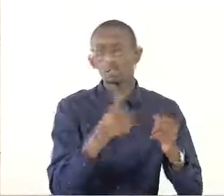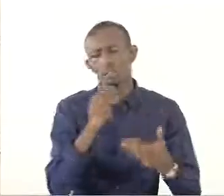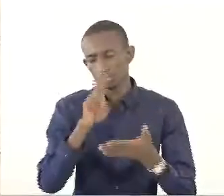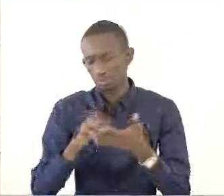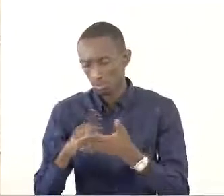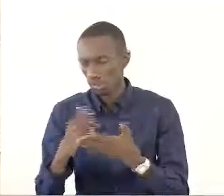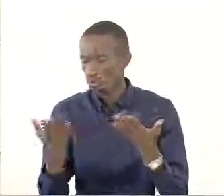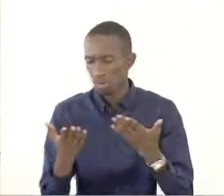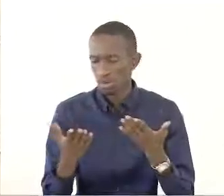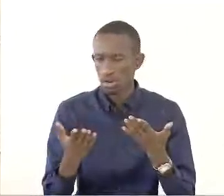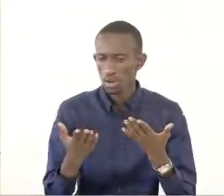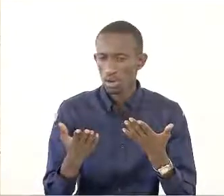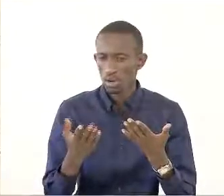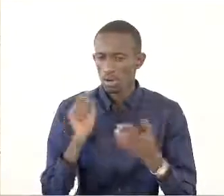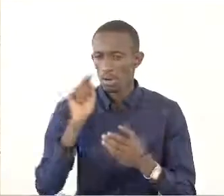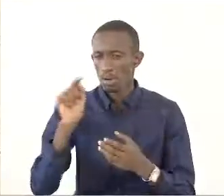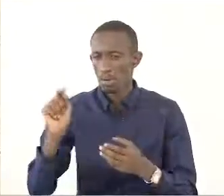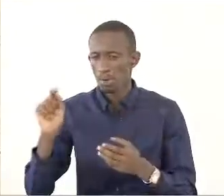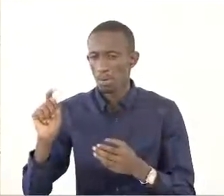the parabola is cutting,